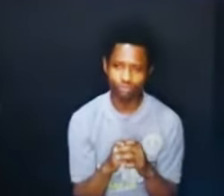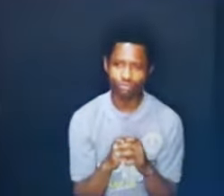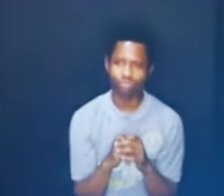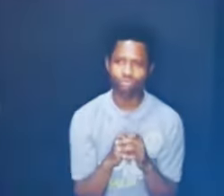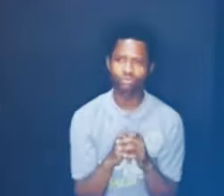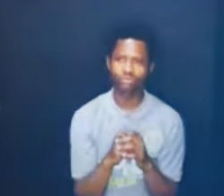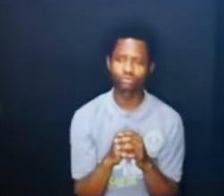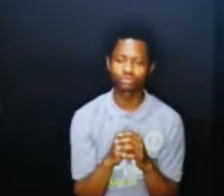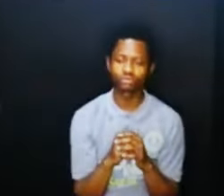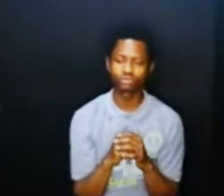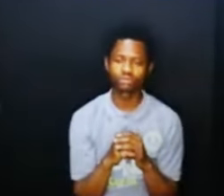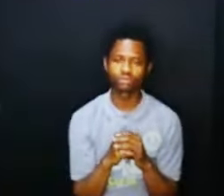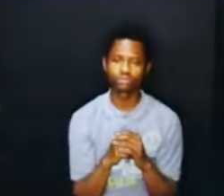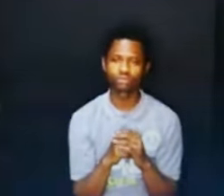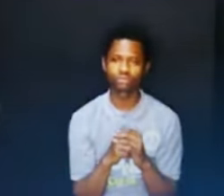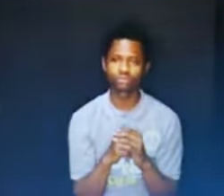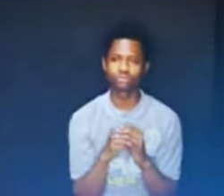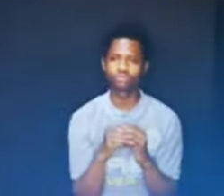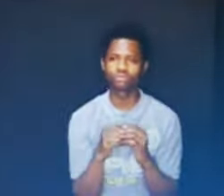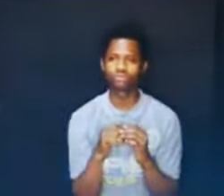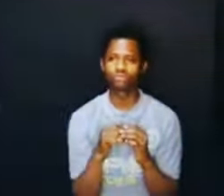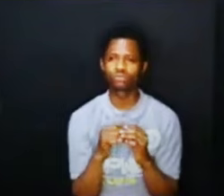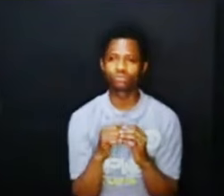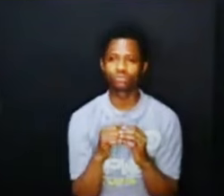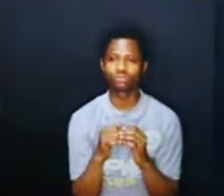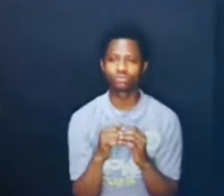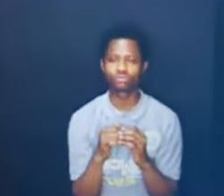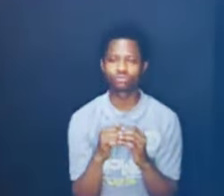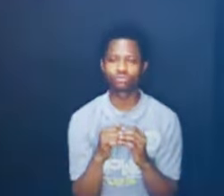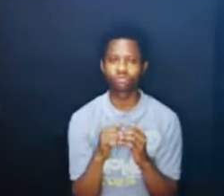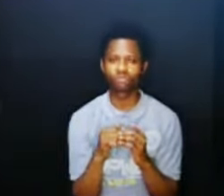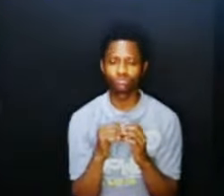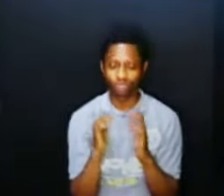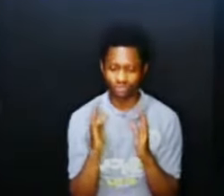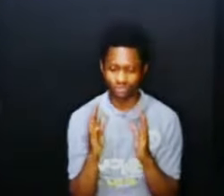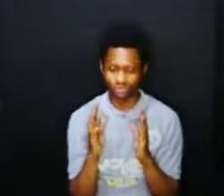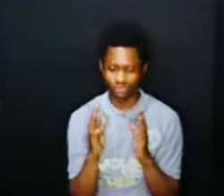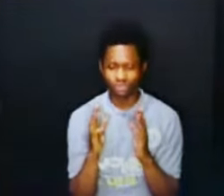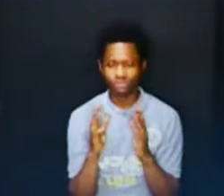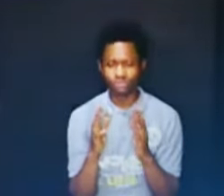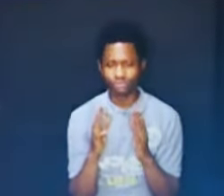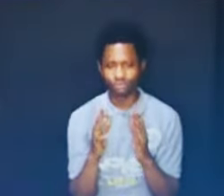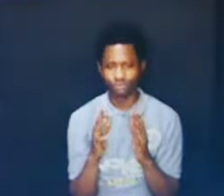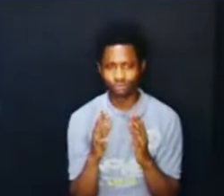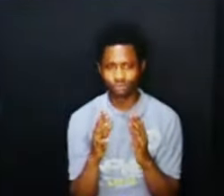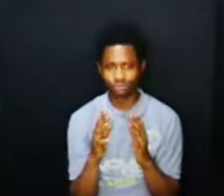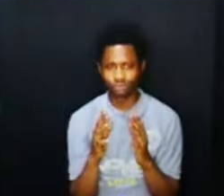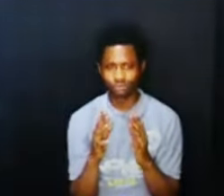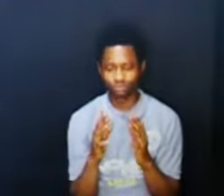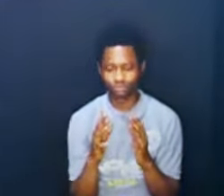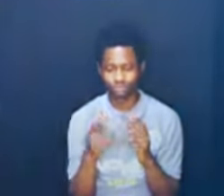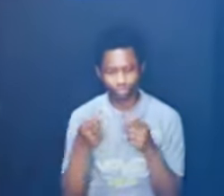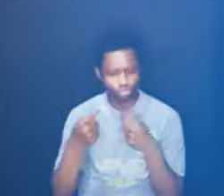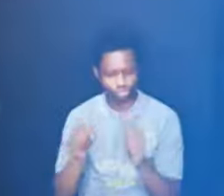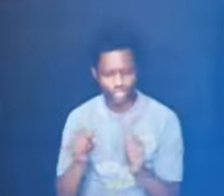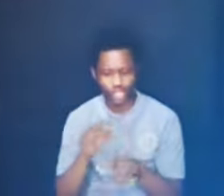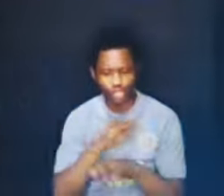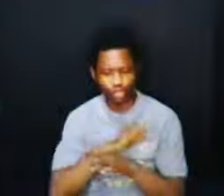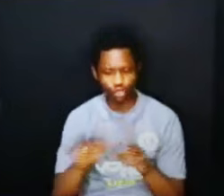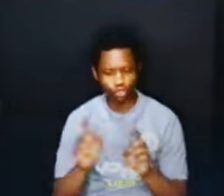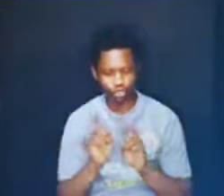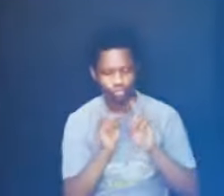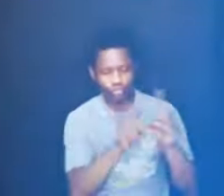some fonsa, now one fawo uncle to a fiasse. Now, try not to be imprisoned. I feel she